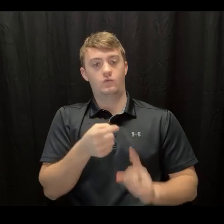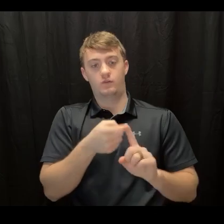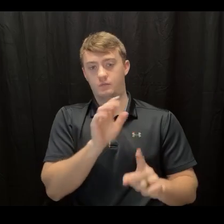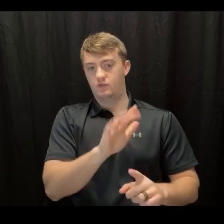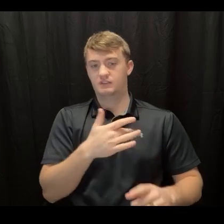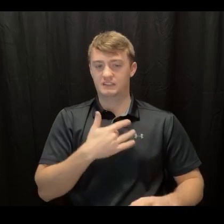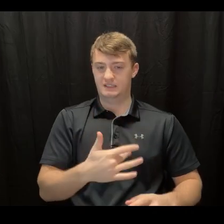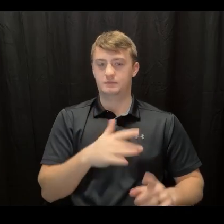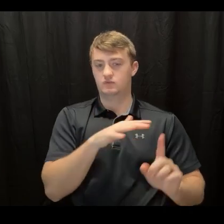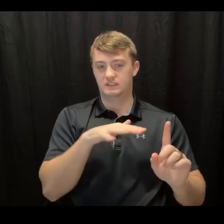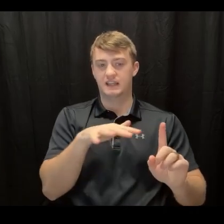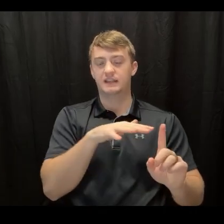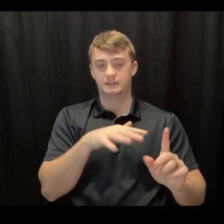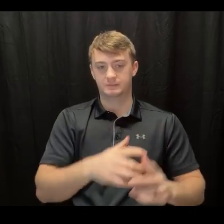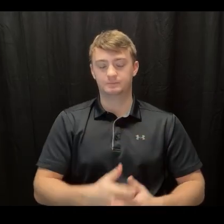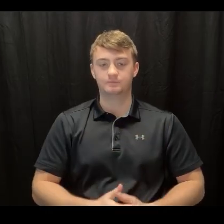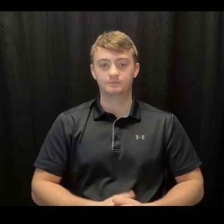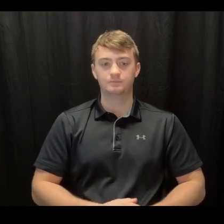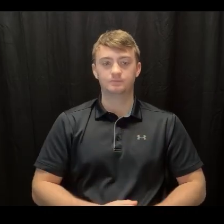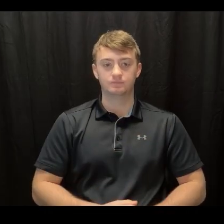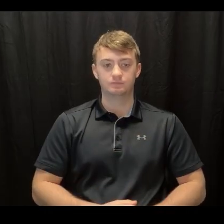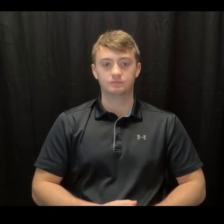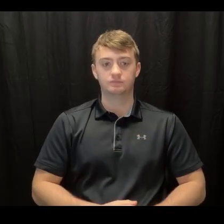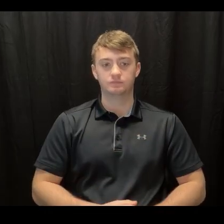typical setting.